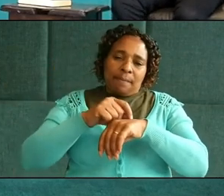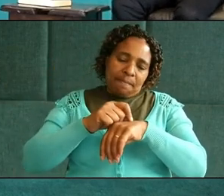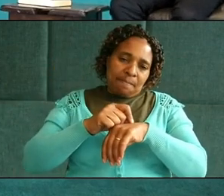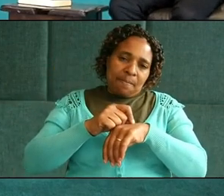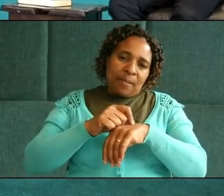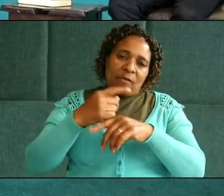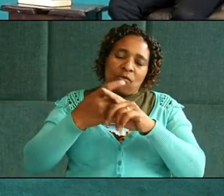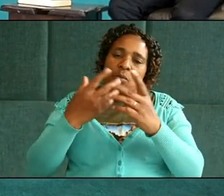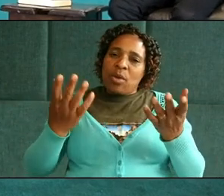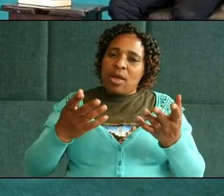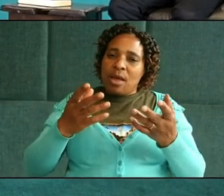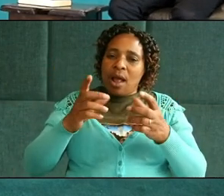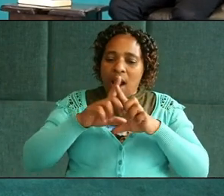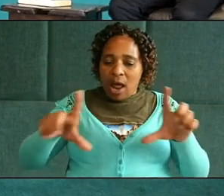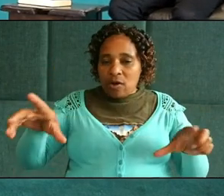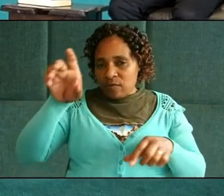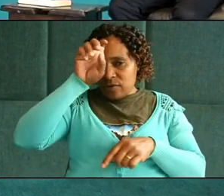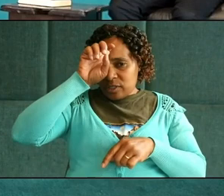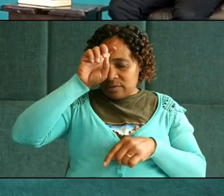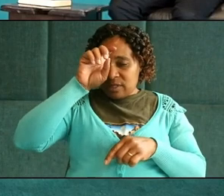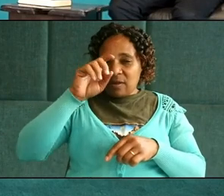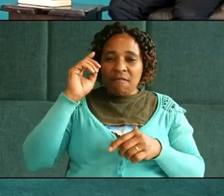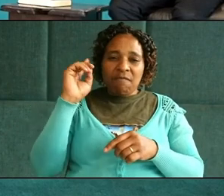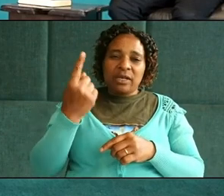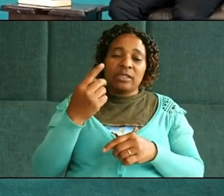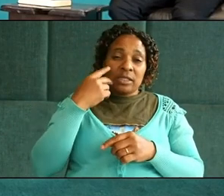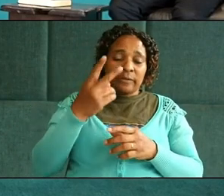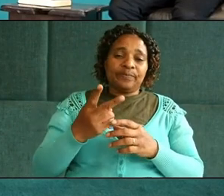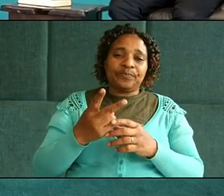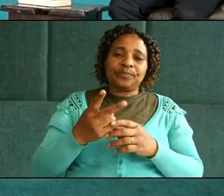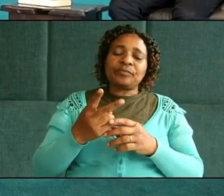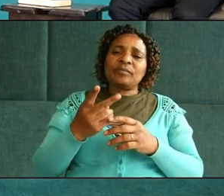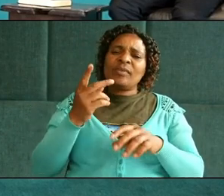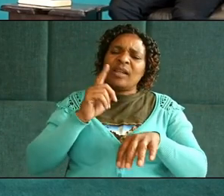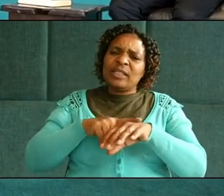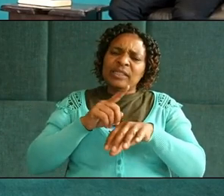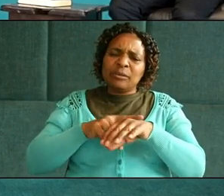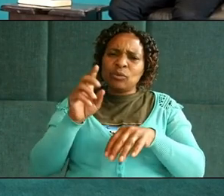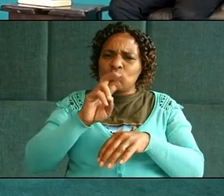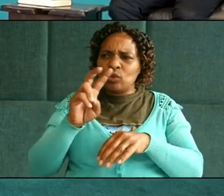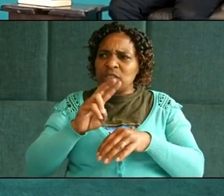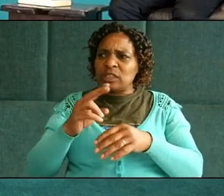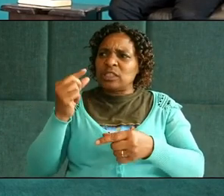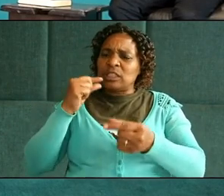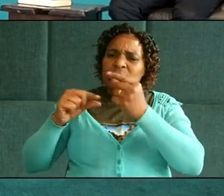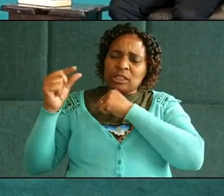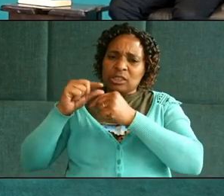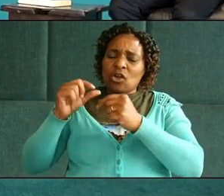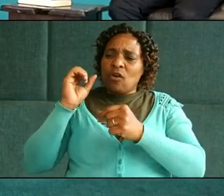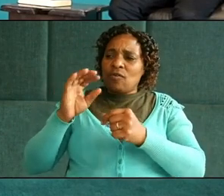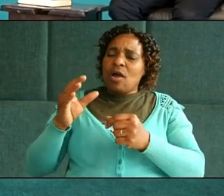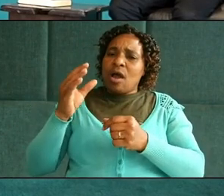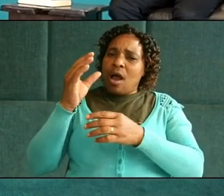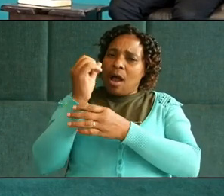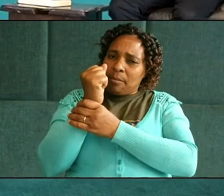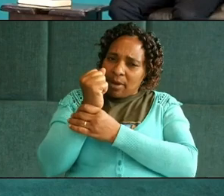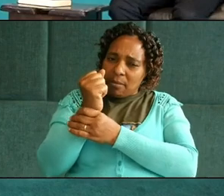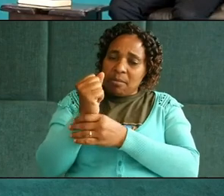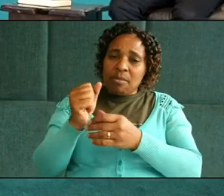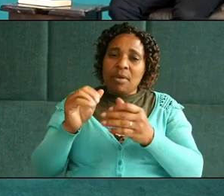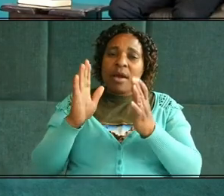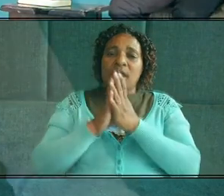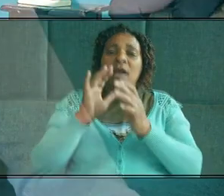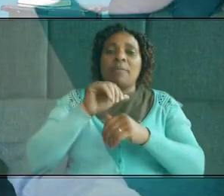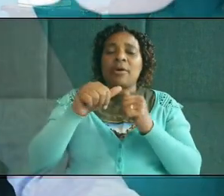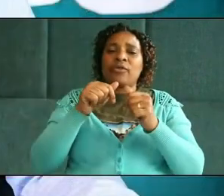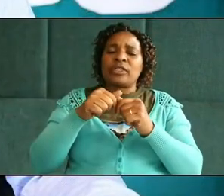from Egypt. The first time was still like a time, maybe looking at the generation of Abraham and all that, it is something like